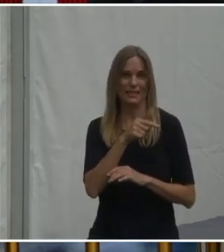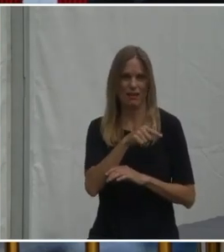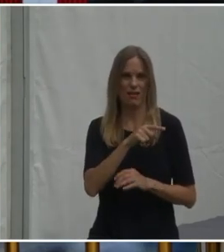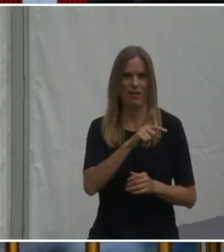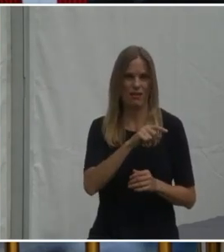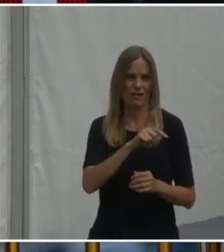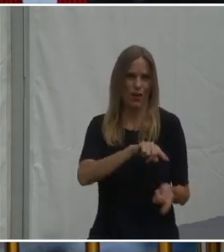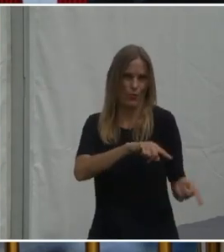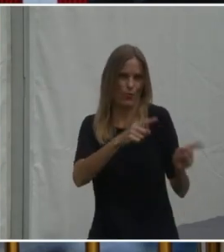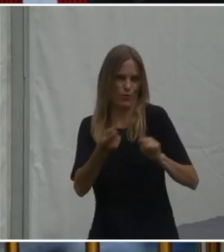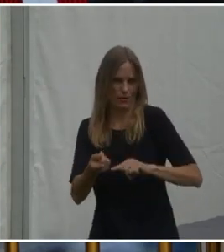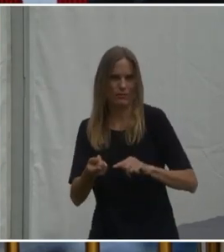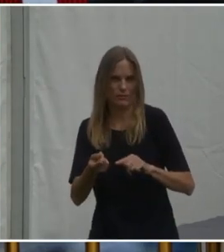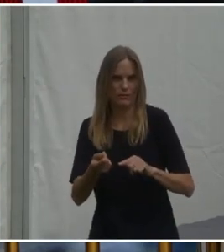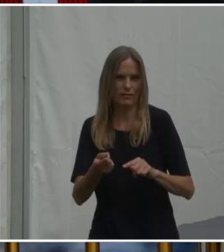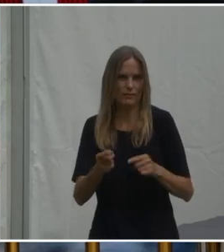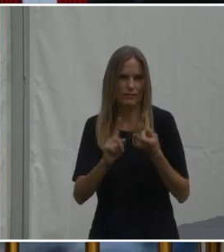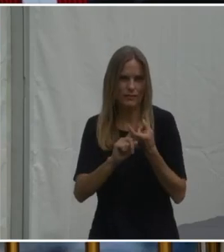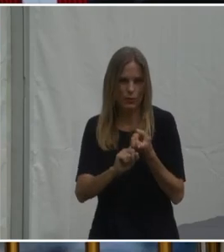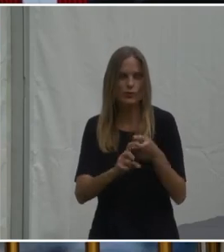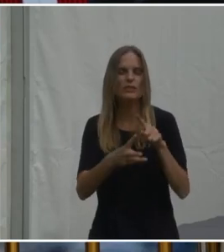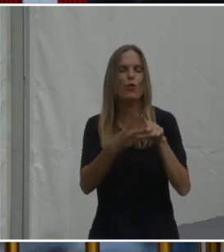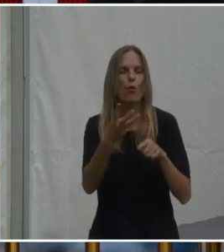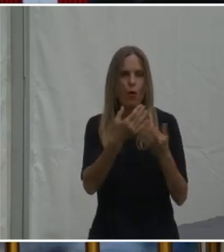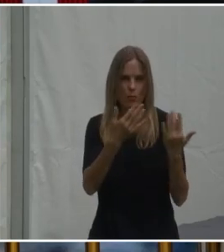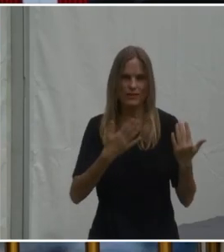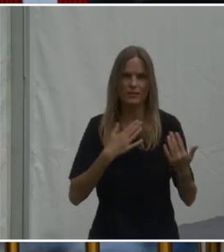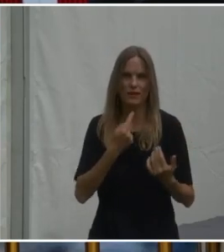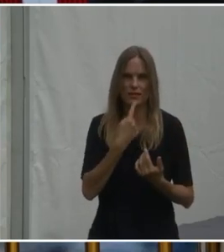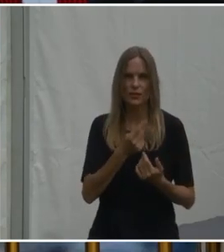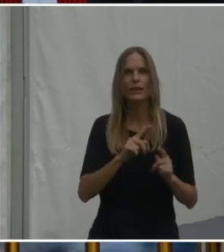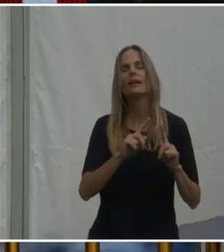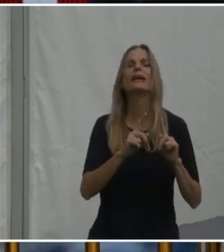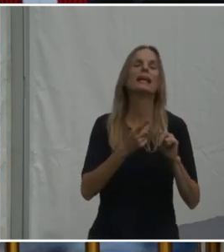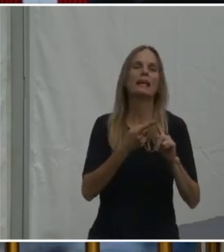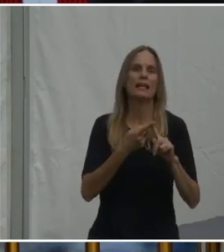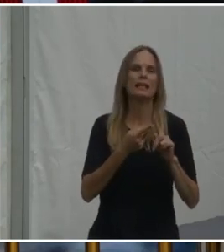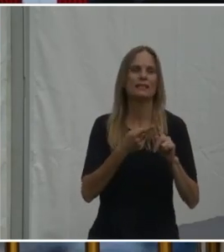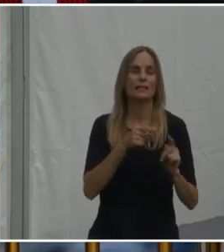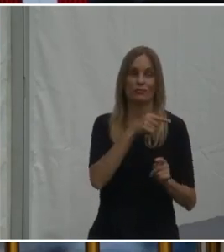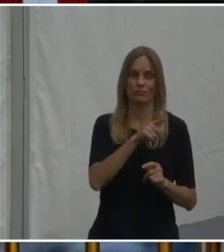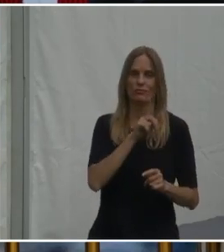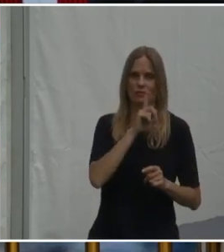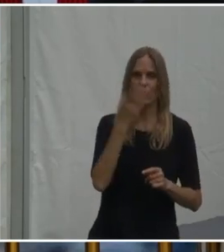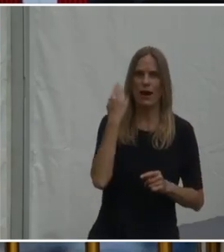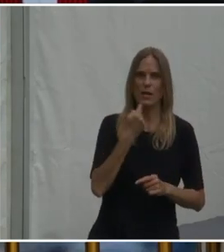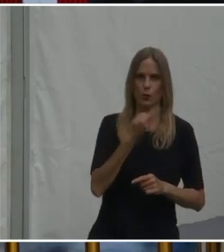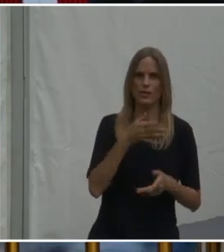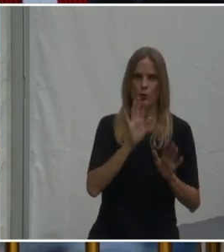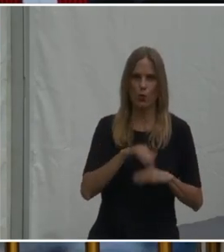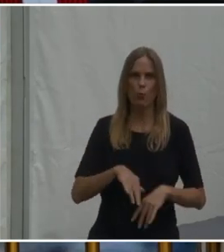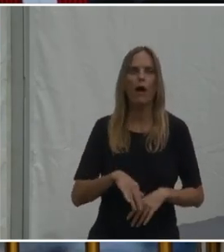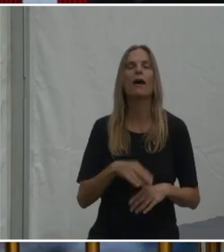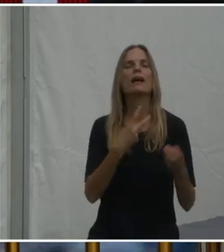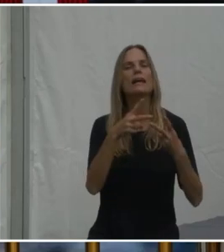transformation part, I would say three different things. So first of all, kind of building on what you just said, the emergence of different